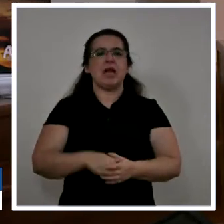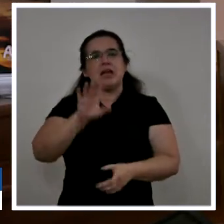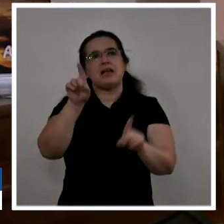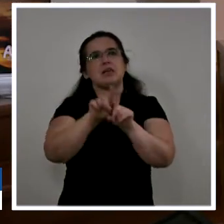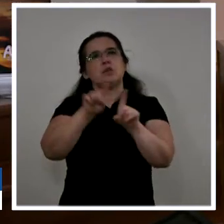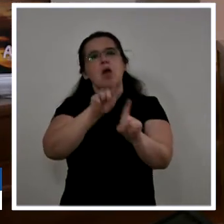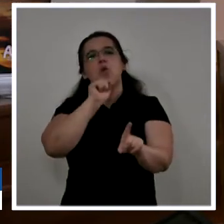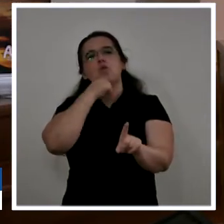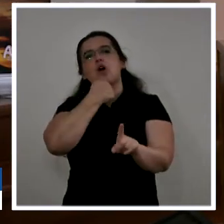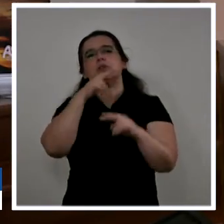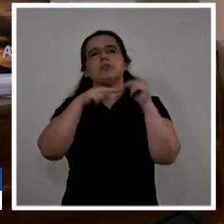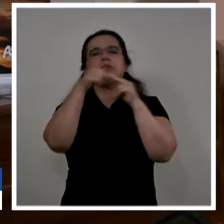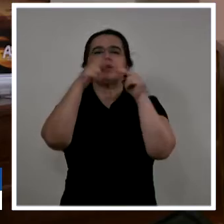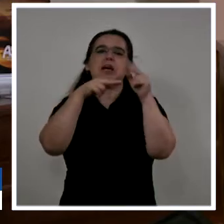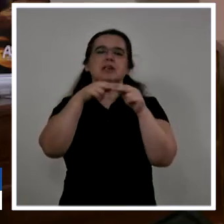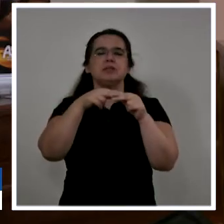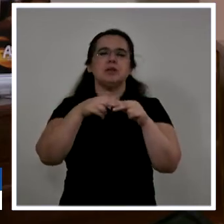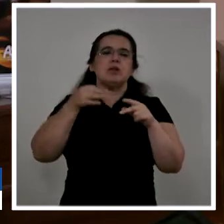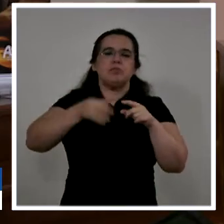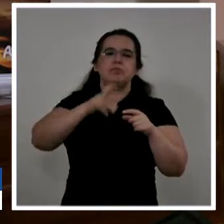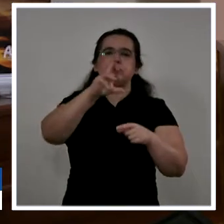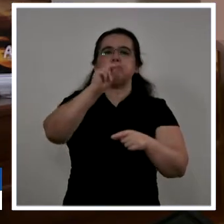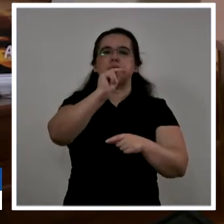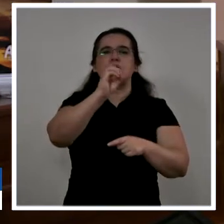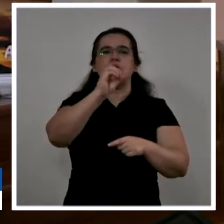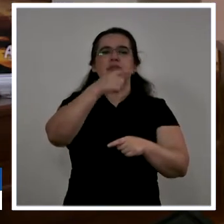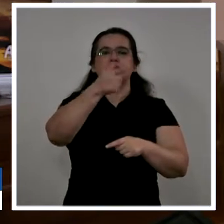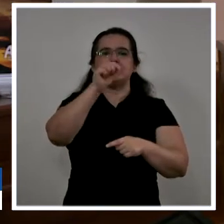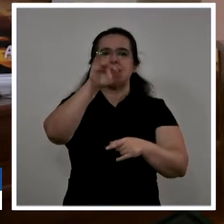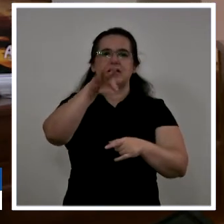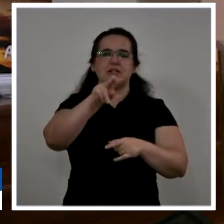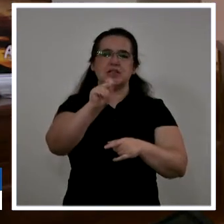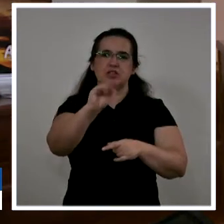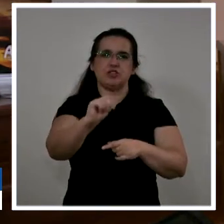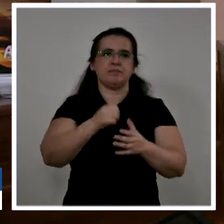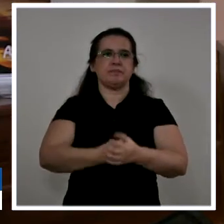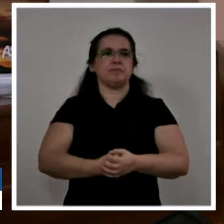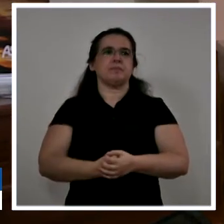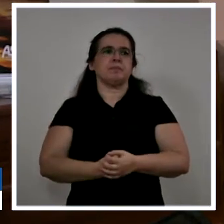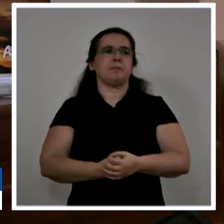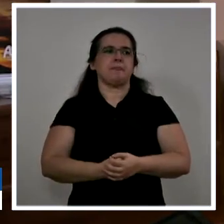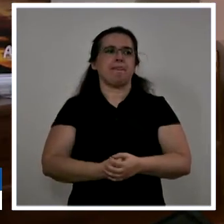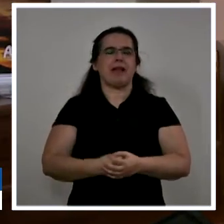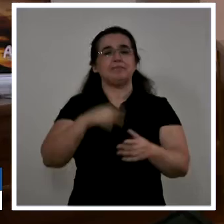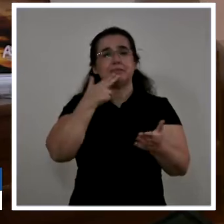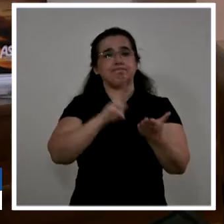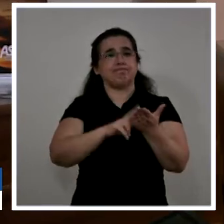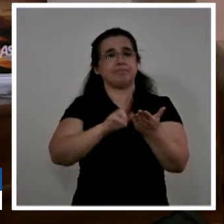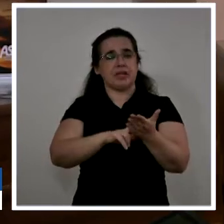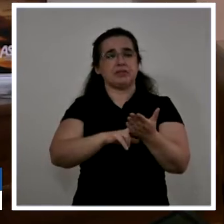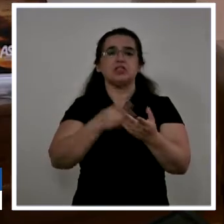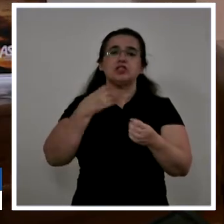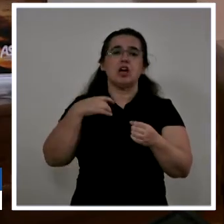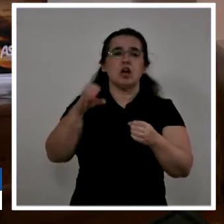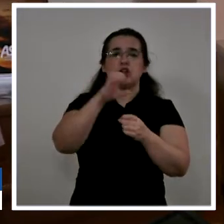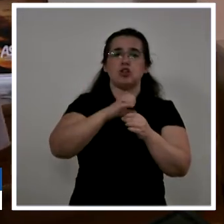para fabricar proteínas. Now these chromosomes are only half DNA. E na verdade estes cromossomas são